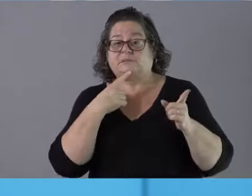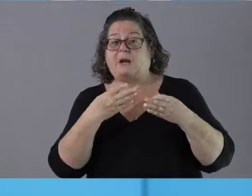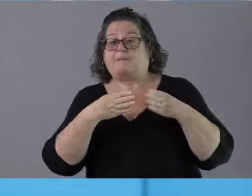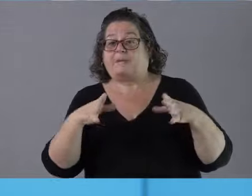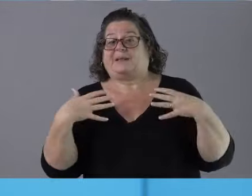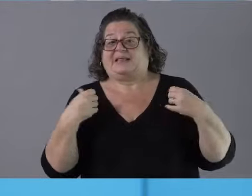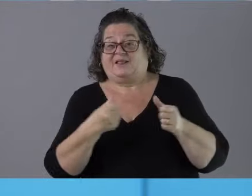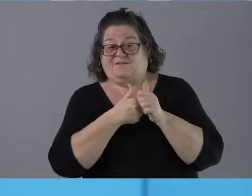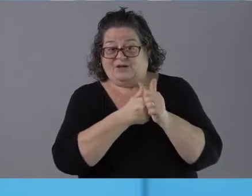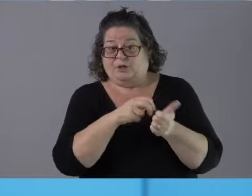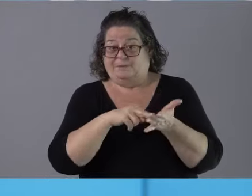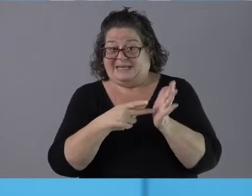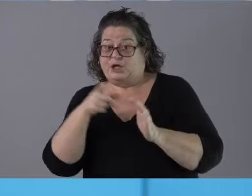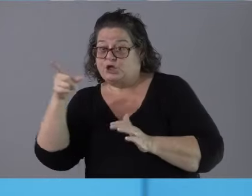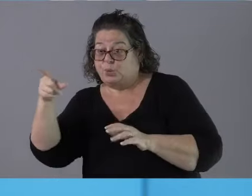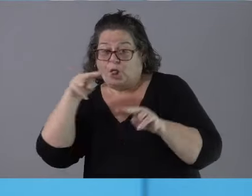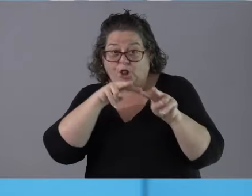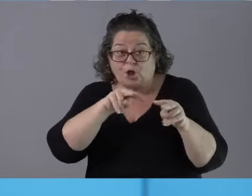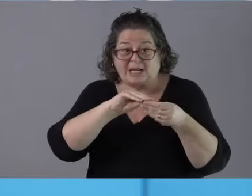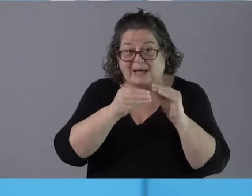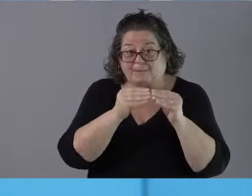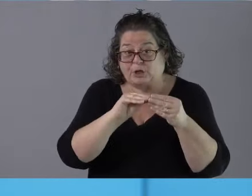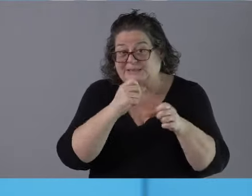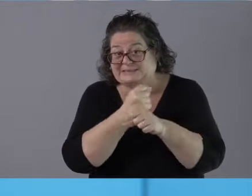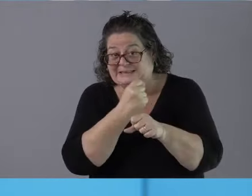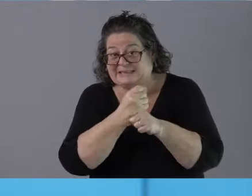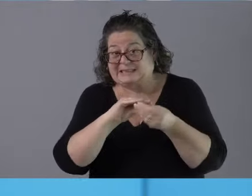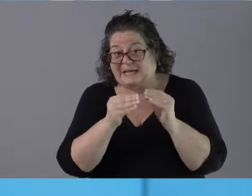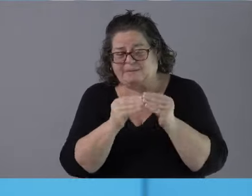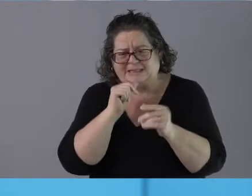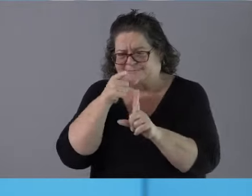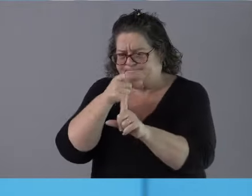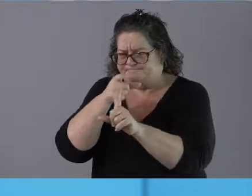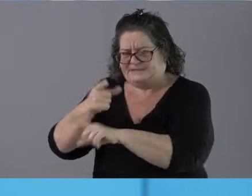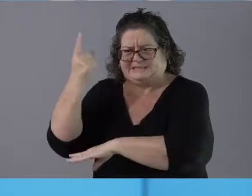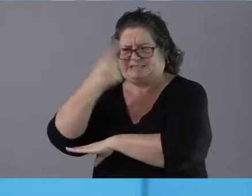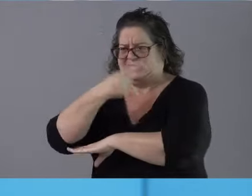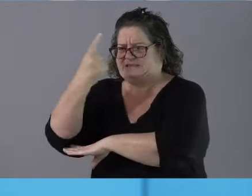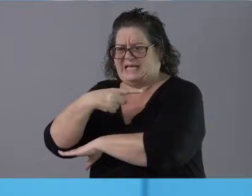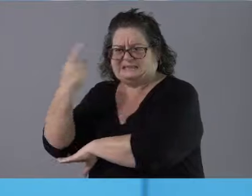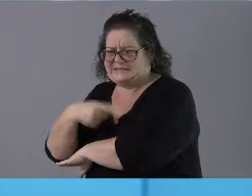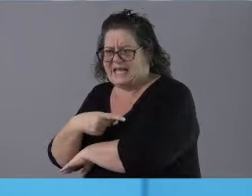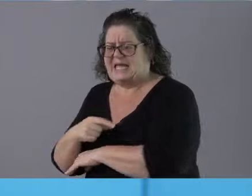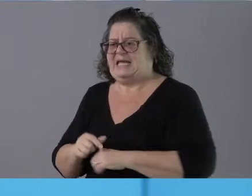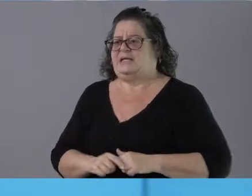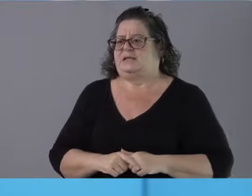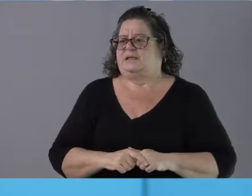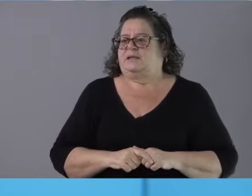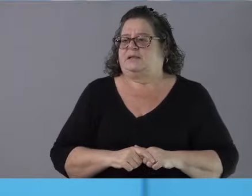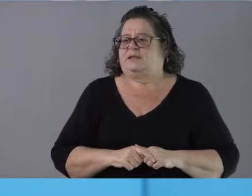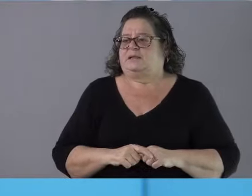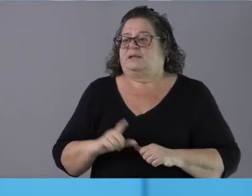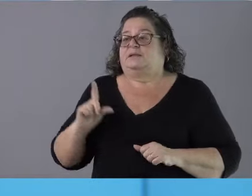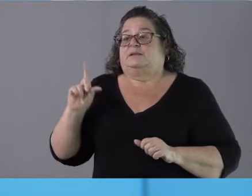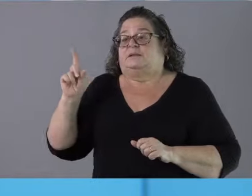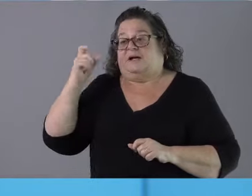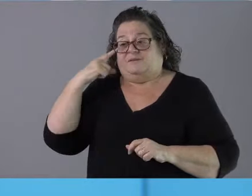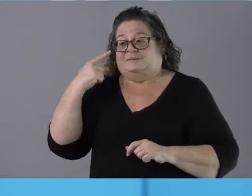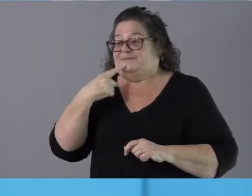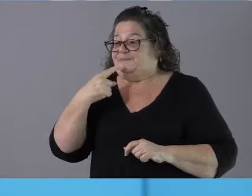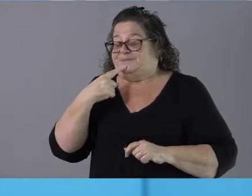going to set it based on data? Hank, I said that the date is aspirational. We have some of our school